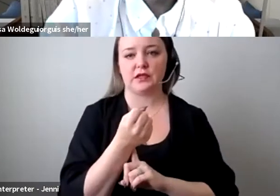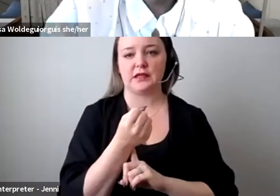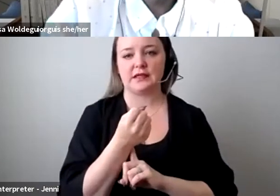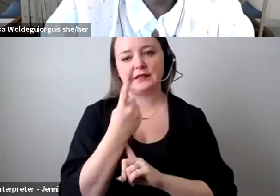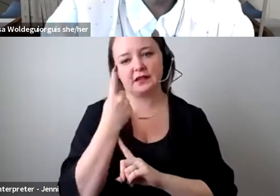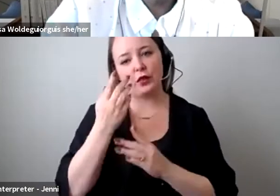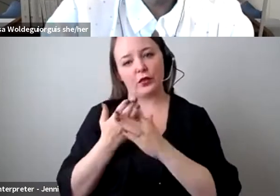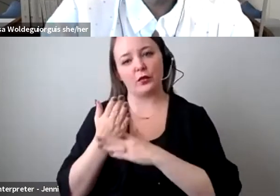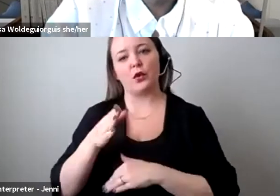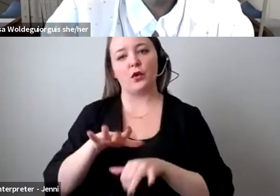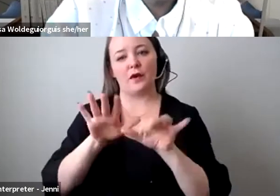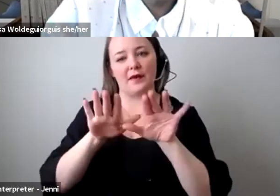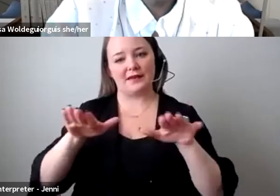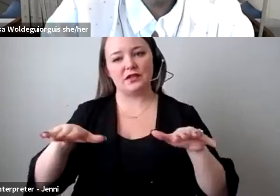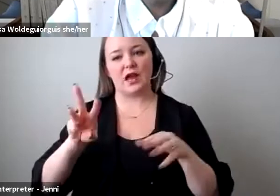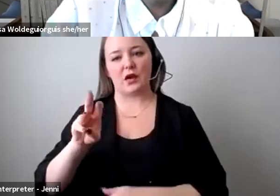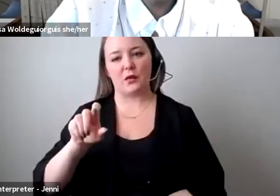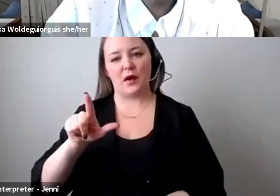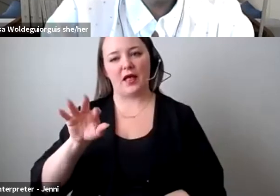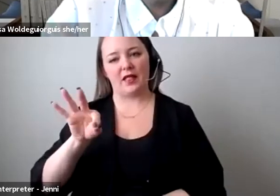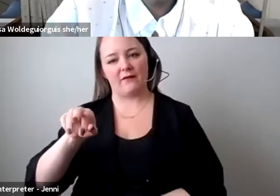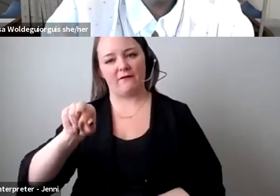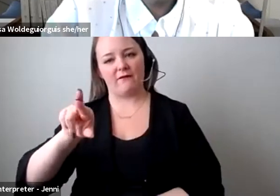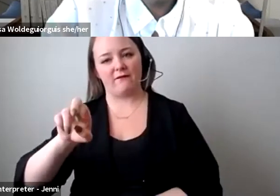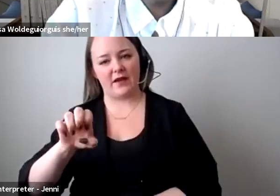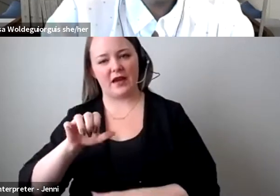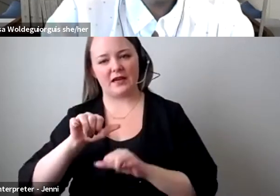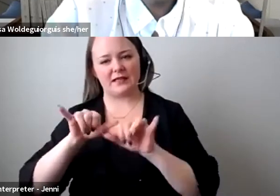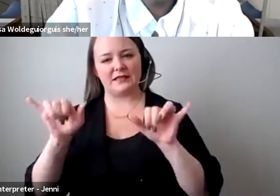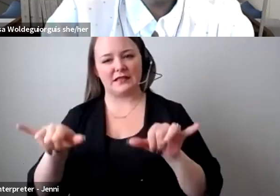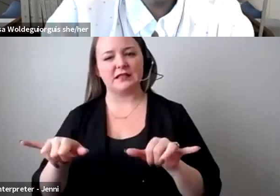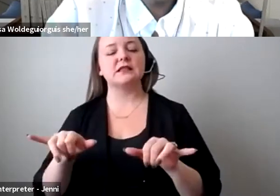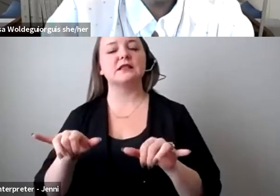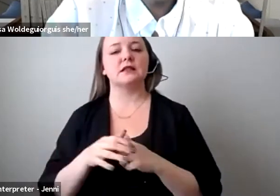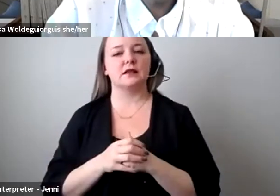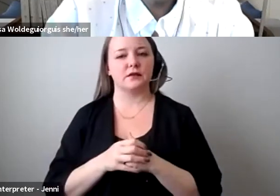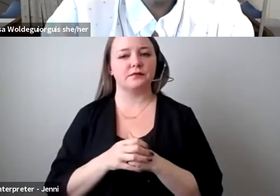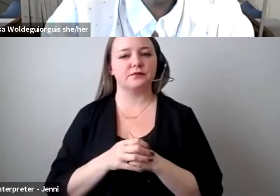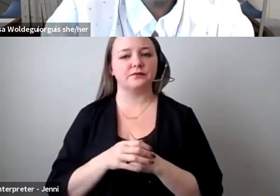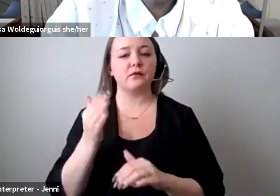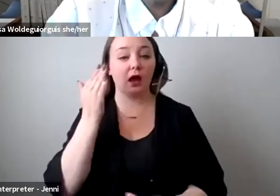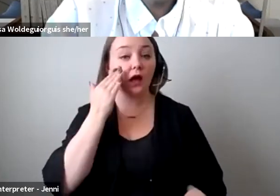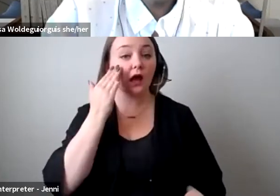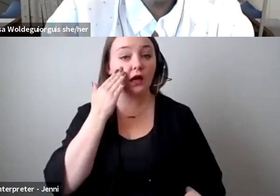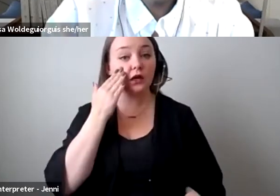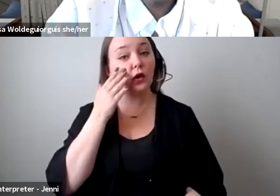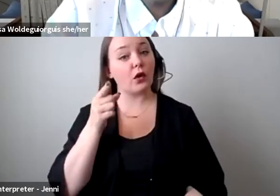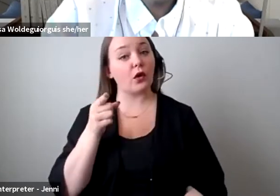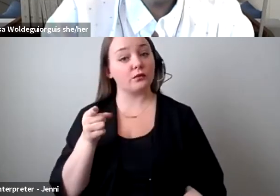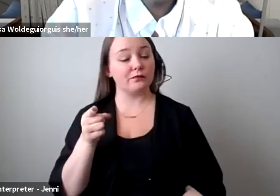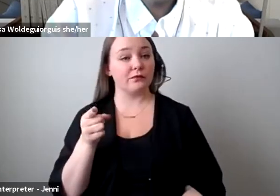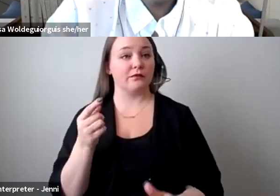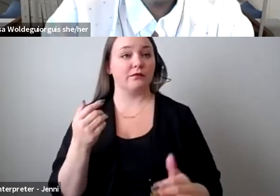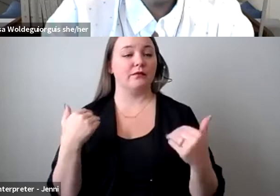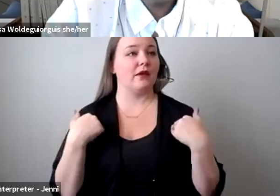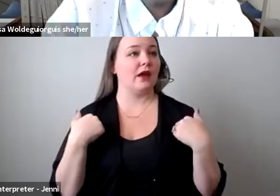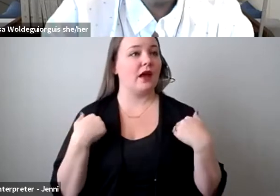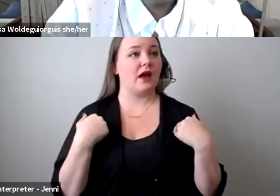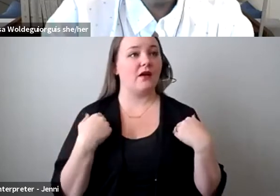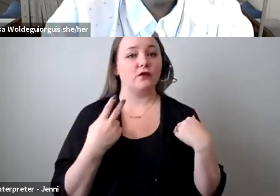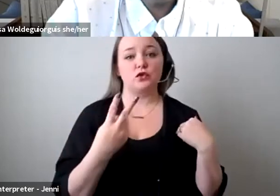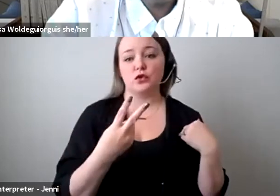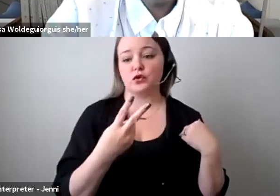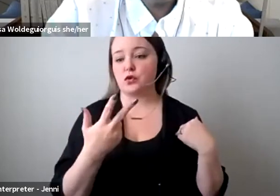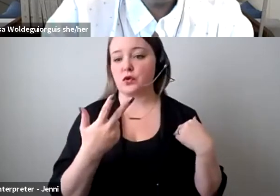child welfare system, the people you asked for help. I know some of you have 2 and 3 and 4